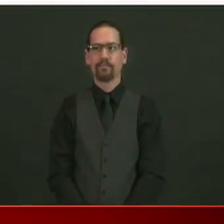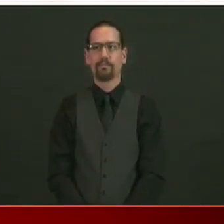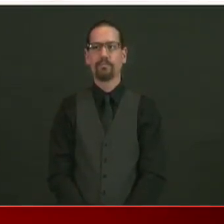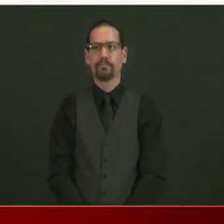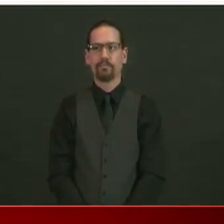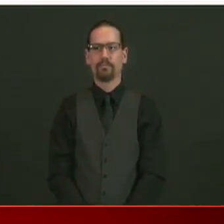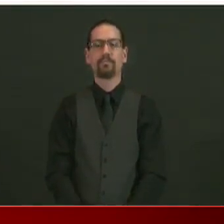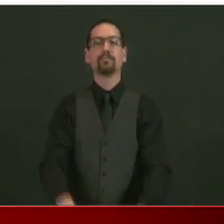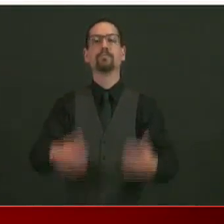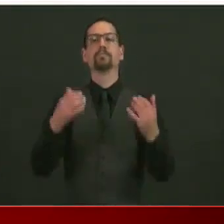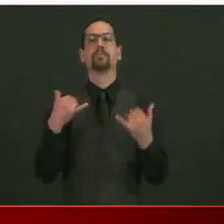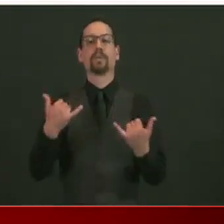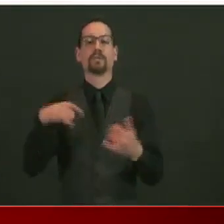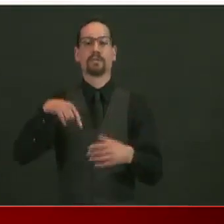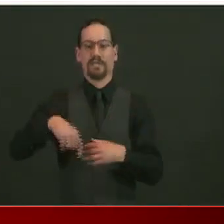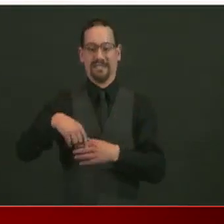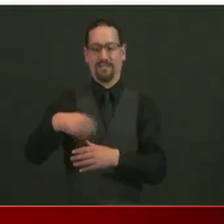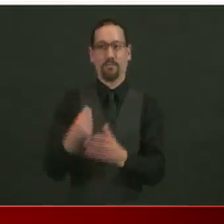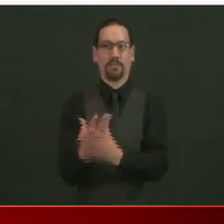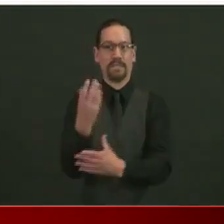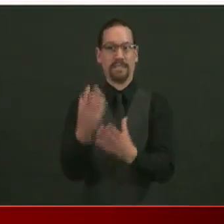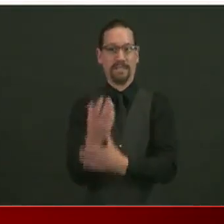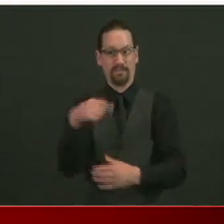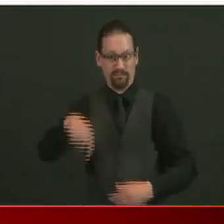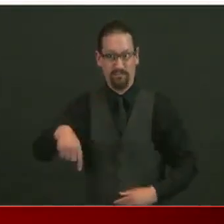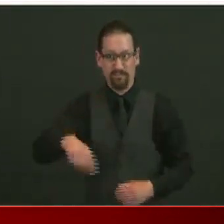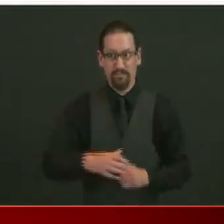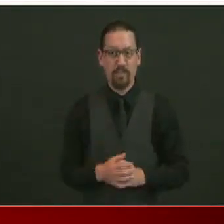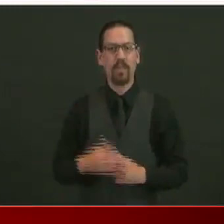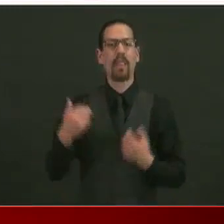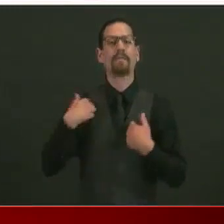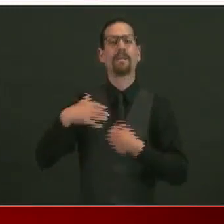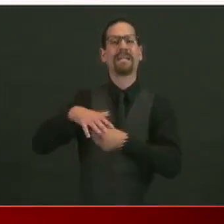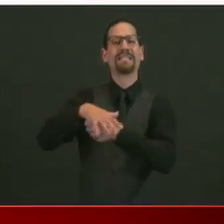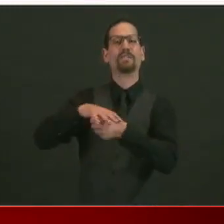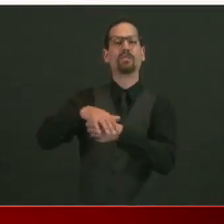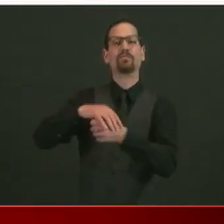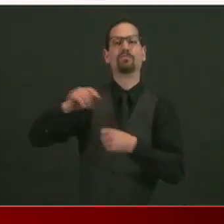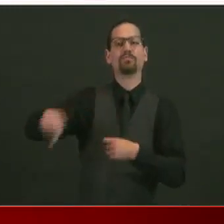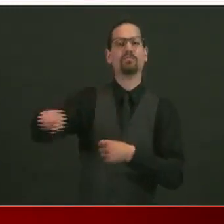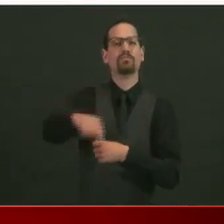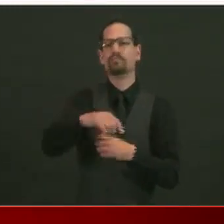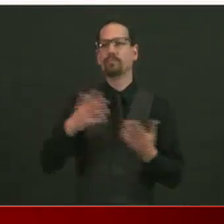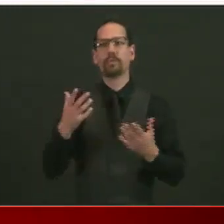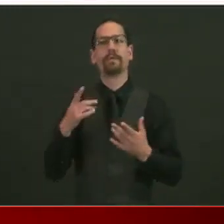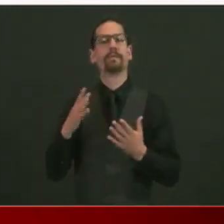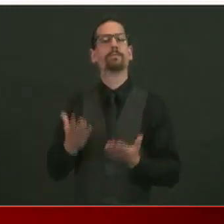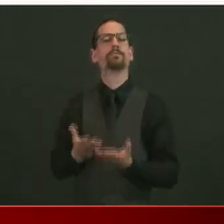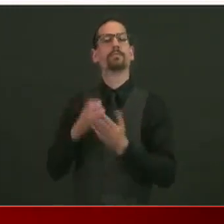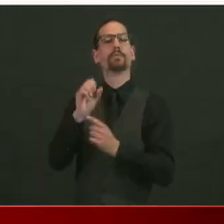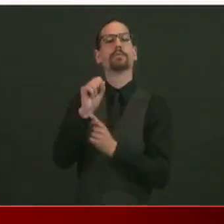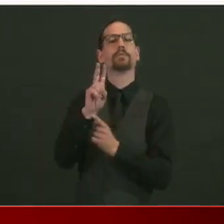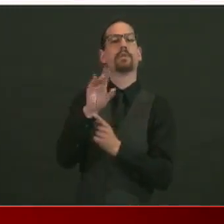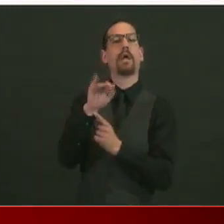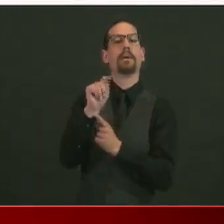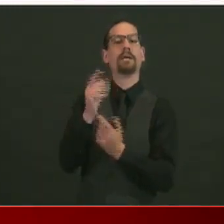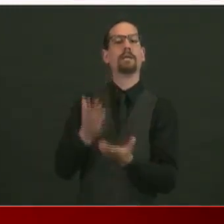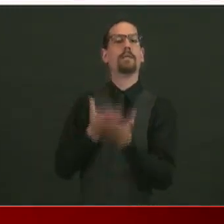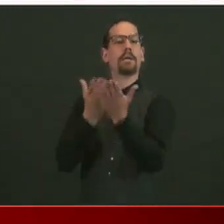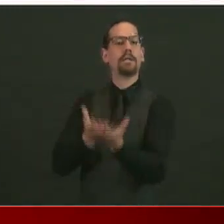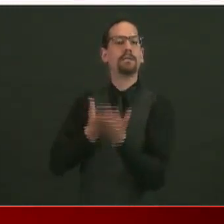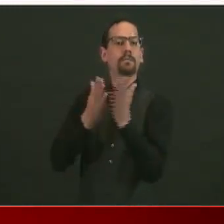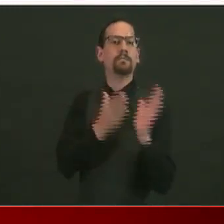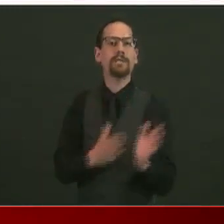we had the district submit plans to us. We are going to do the same now. The governor gave you the dates of those